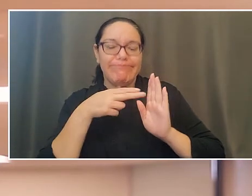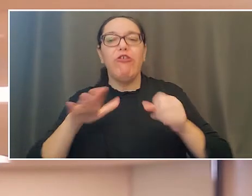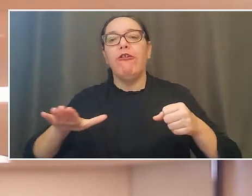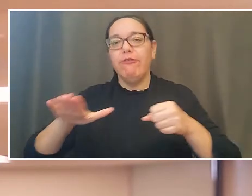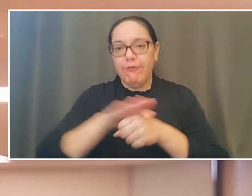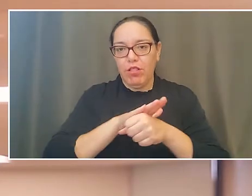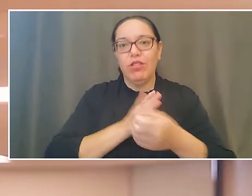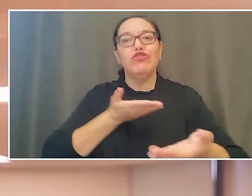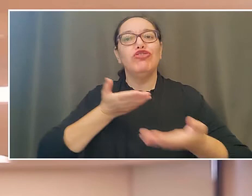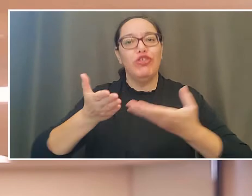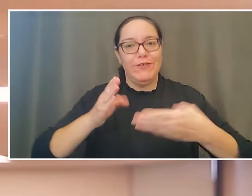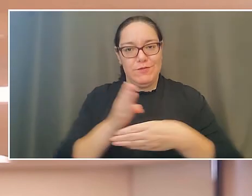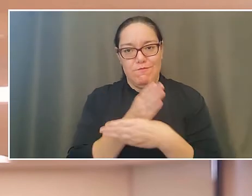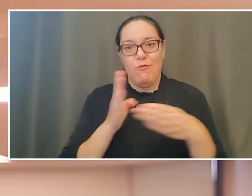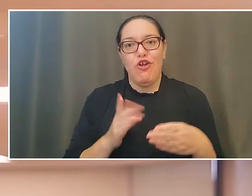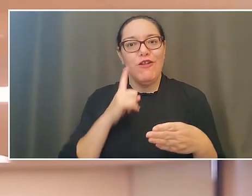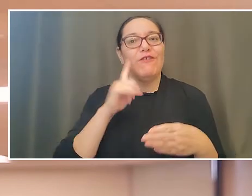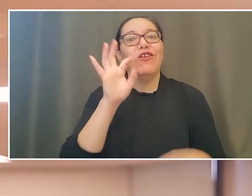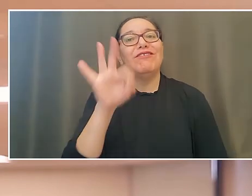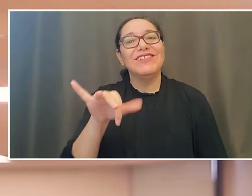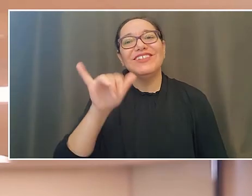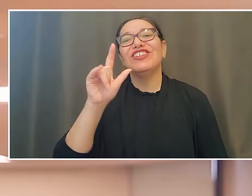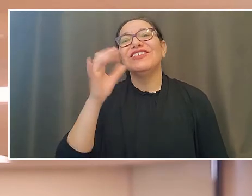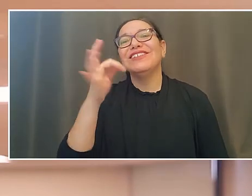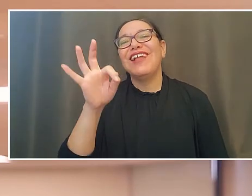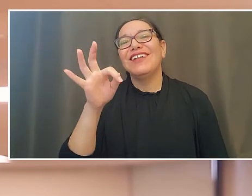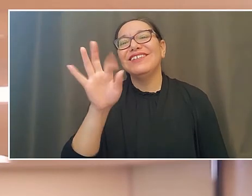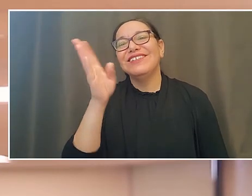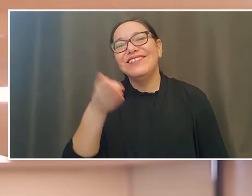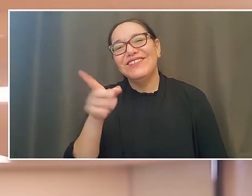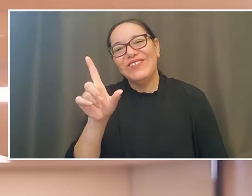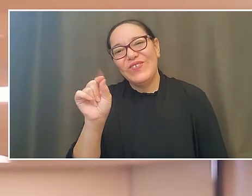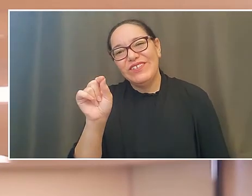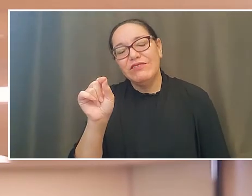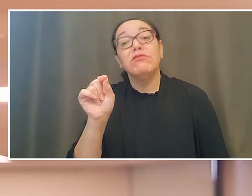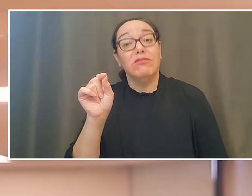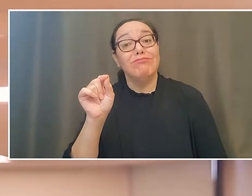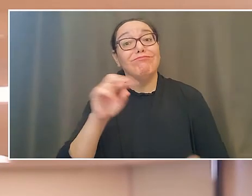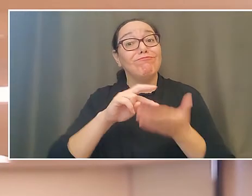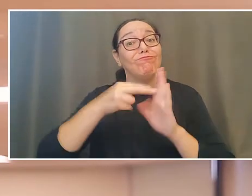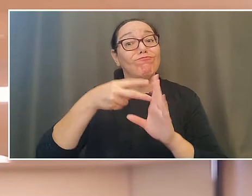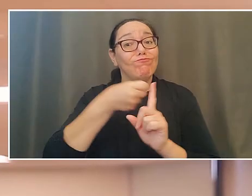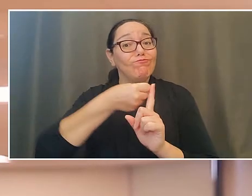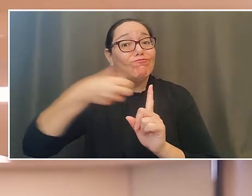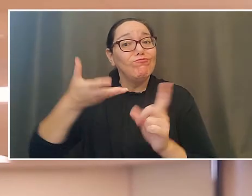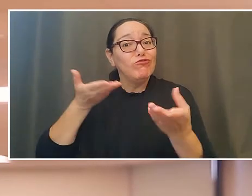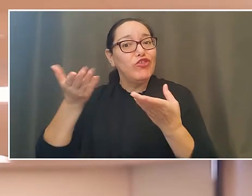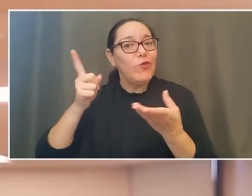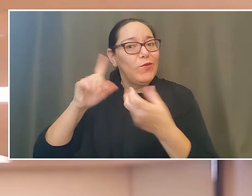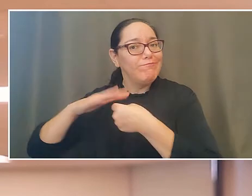year 1920. This expanded services to Blythe, one of the cities in the desert region.